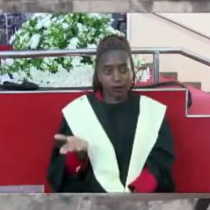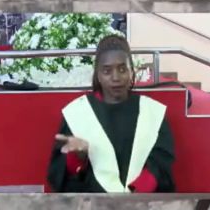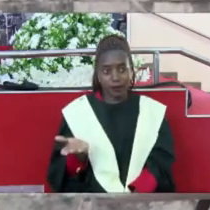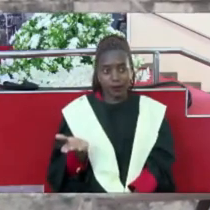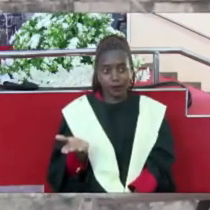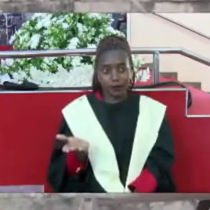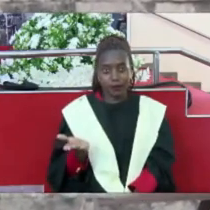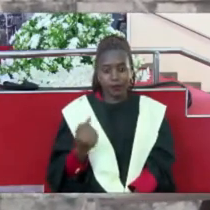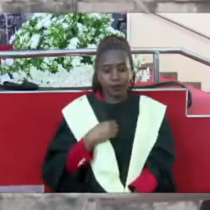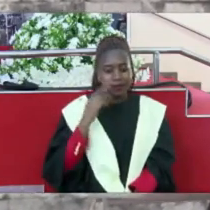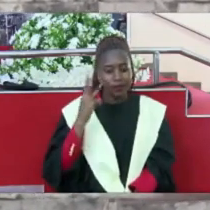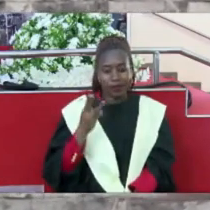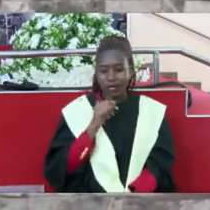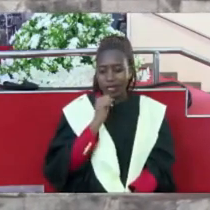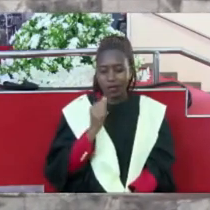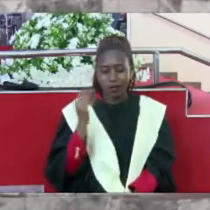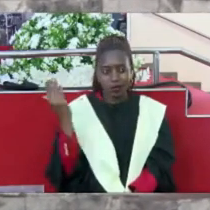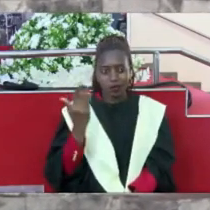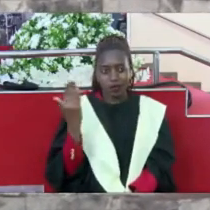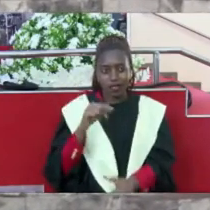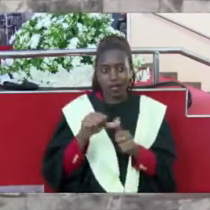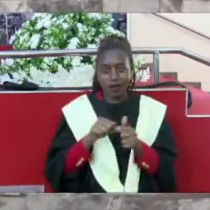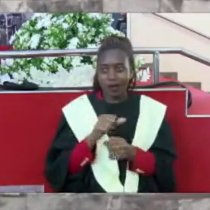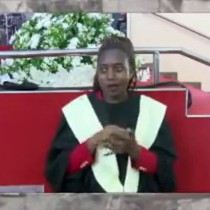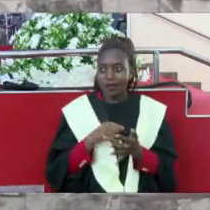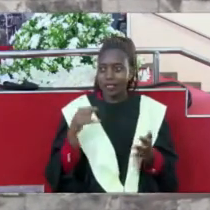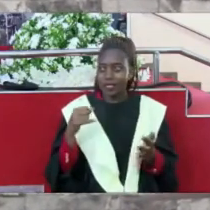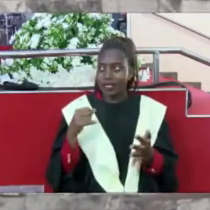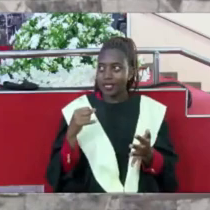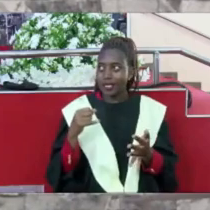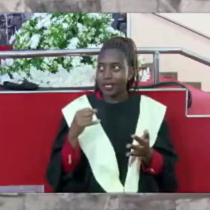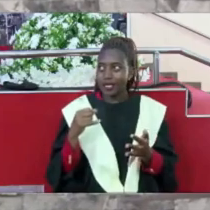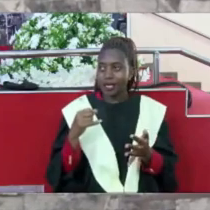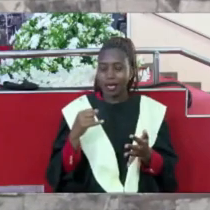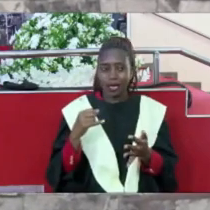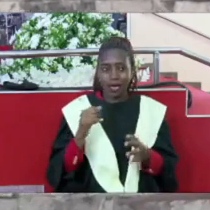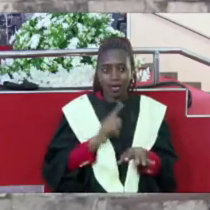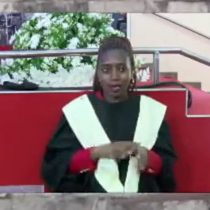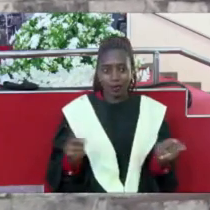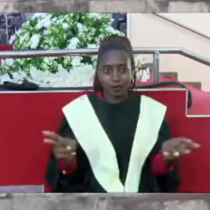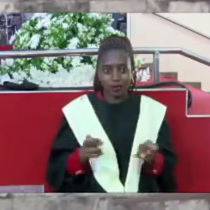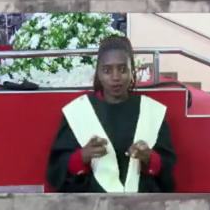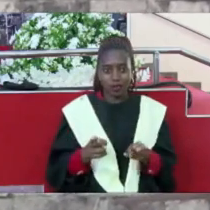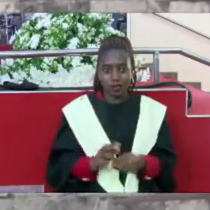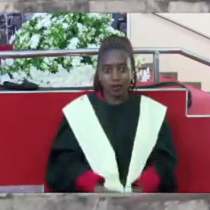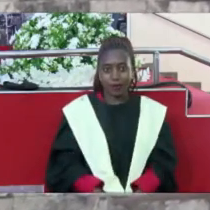I will not preach about it. I almost did. Karibu nifanye hivyo lakini nimeona time zangu zimeenda.